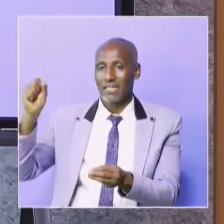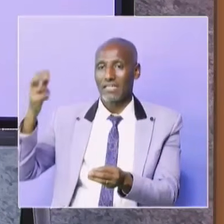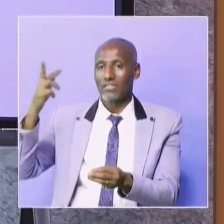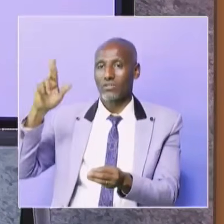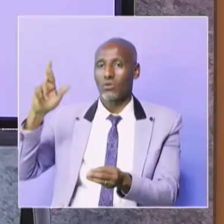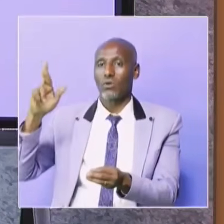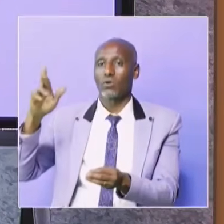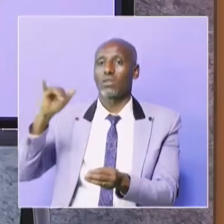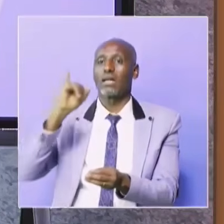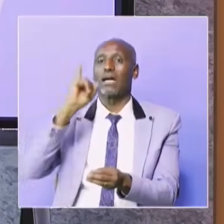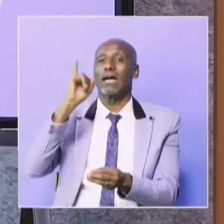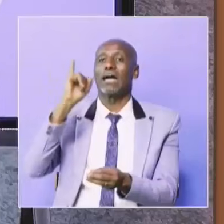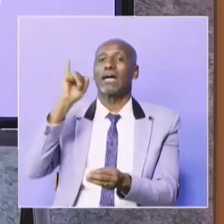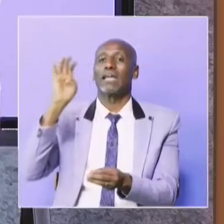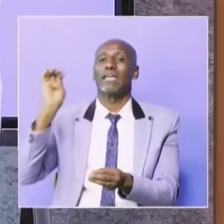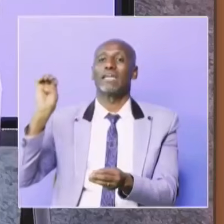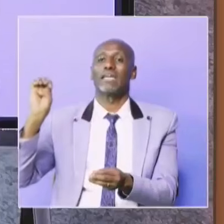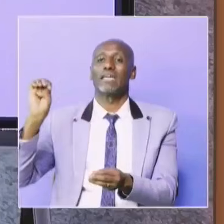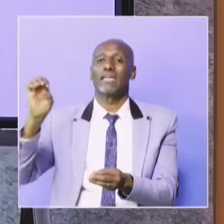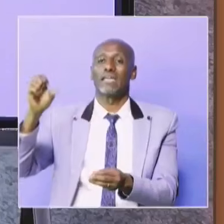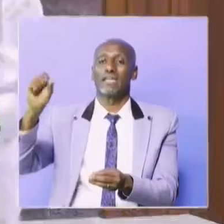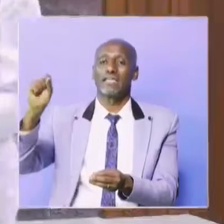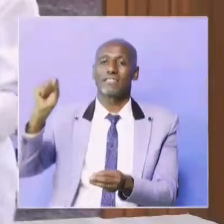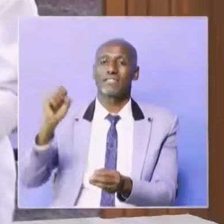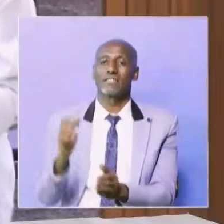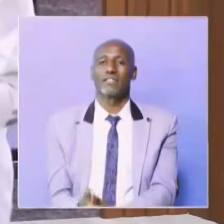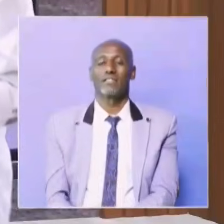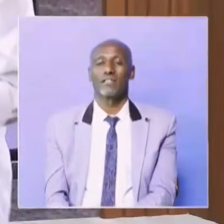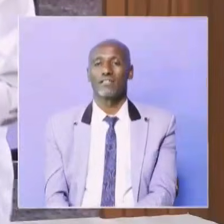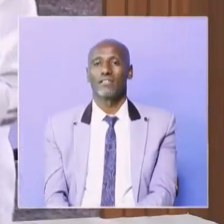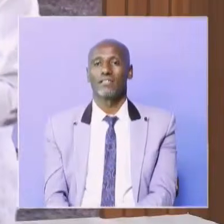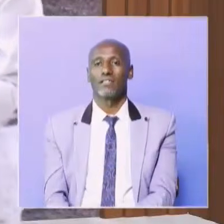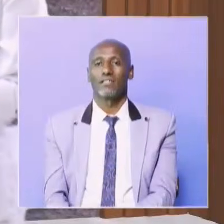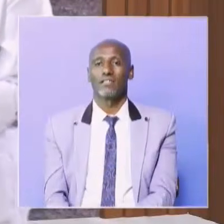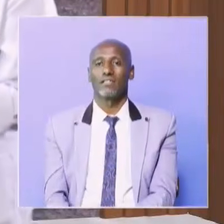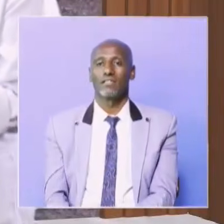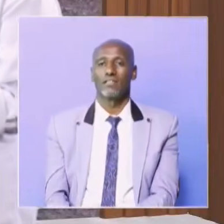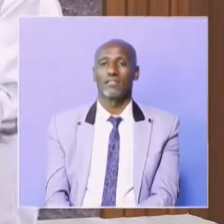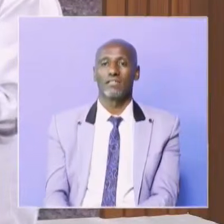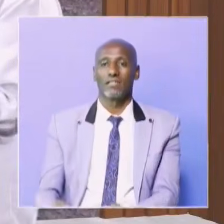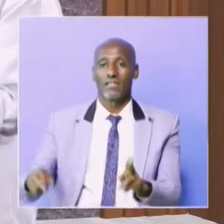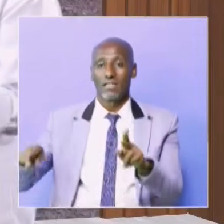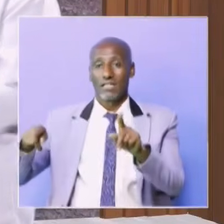Let us now see how to make it negative. How do we construct